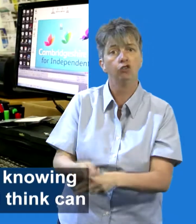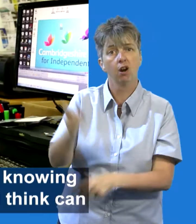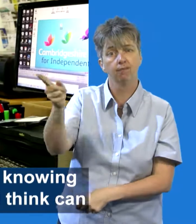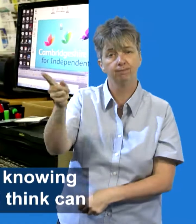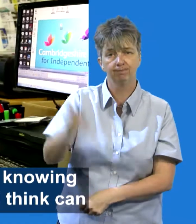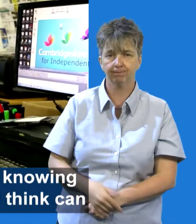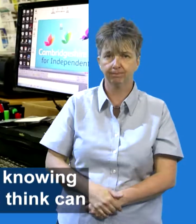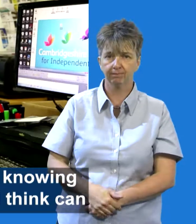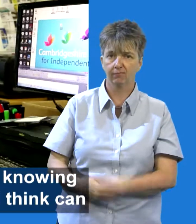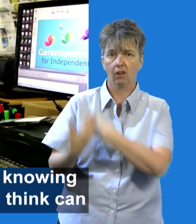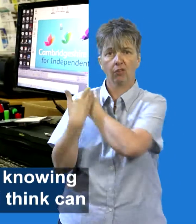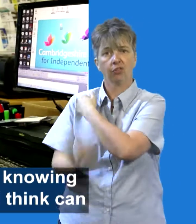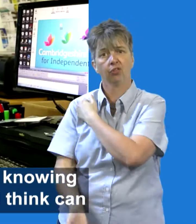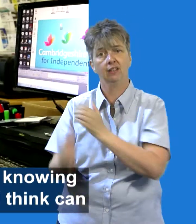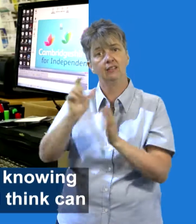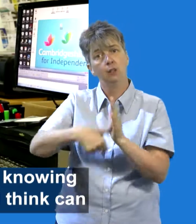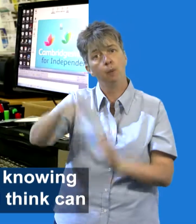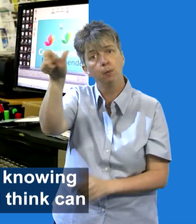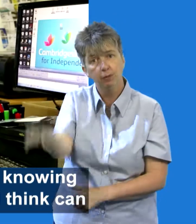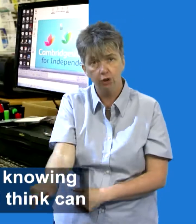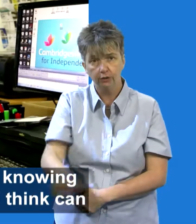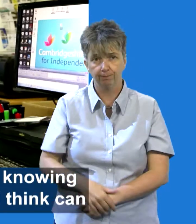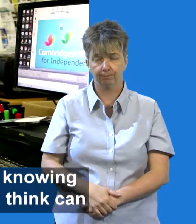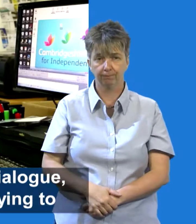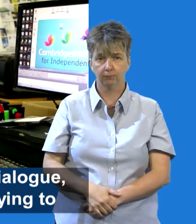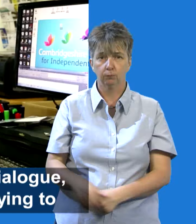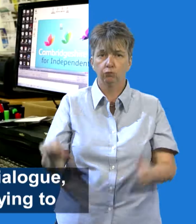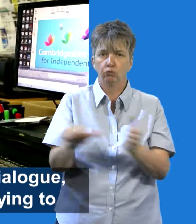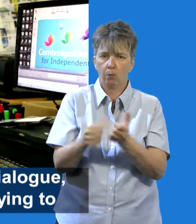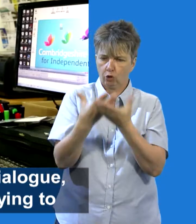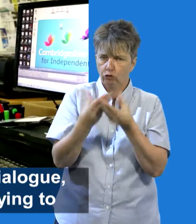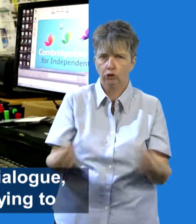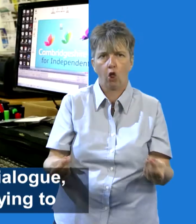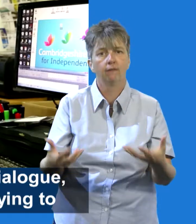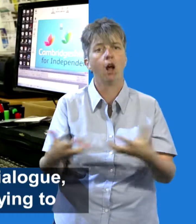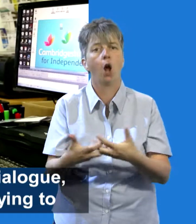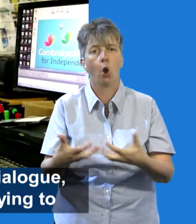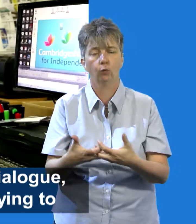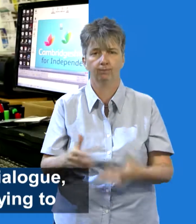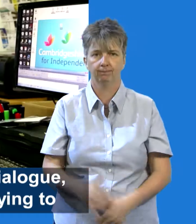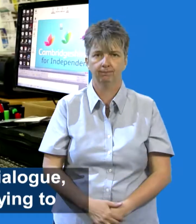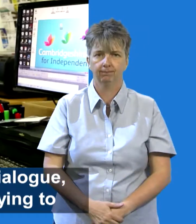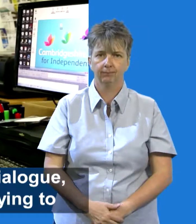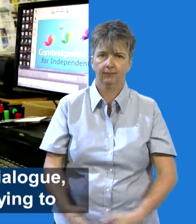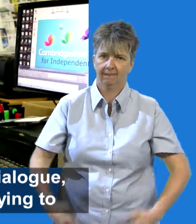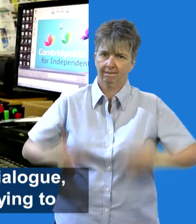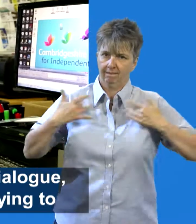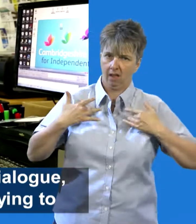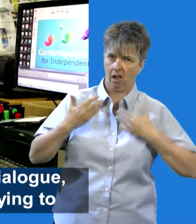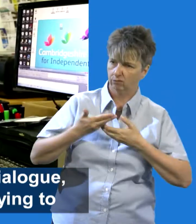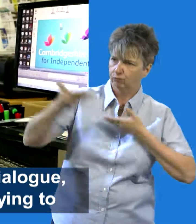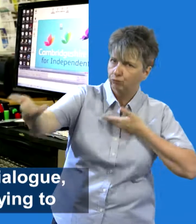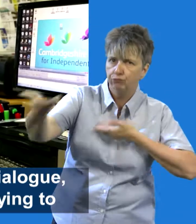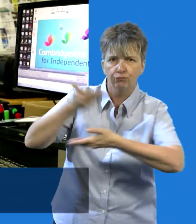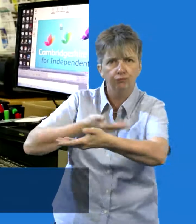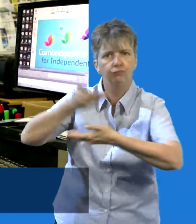really knowing how to approach people, which I think can only really be broken down by dialogue. And that's partly